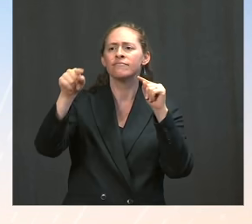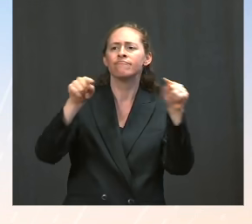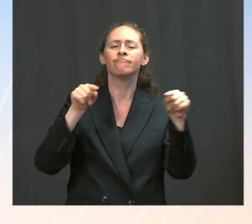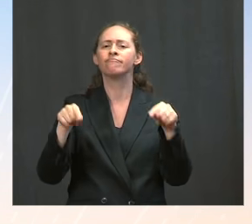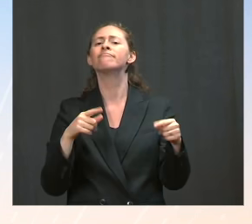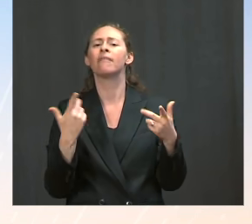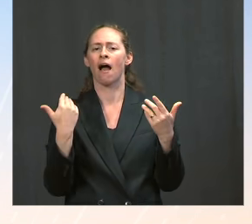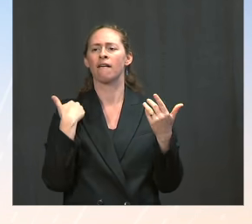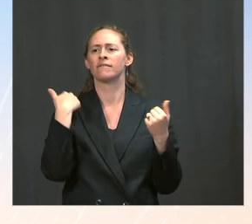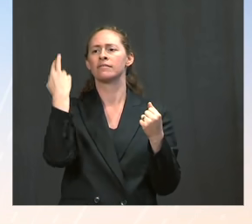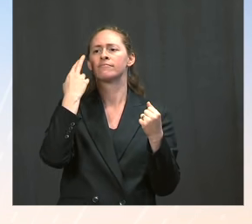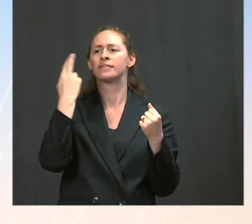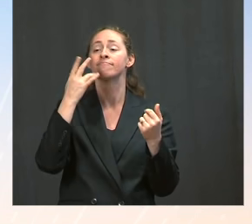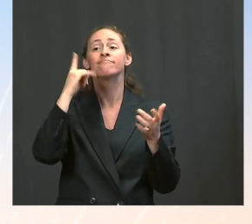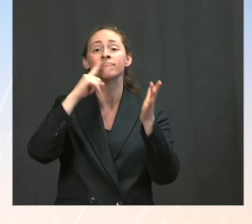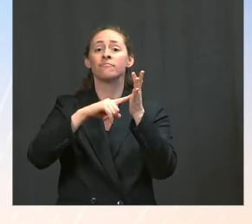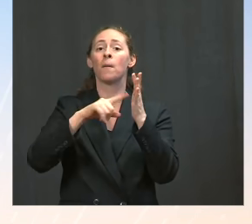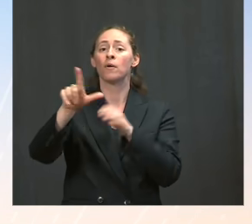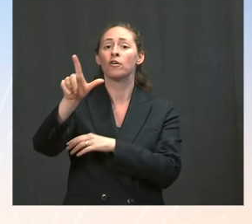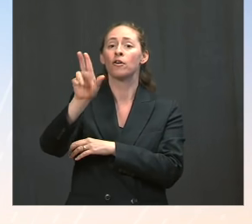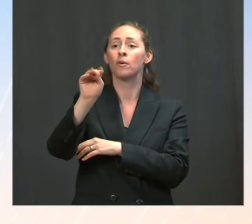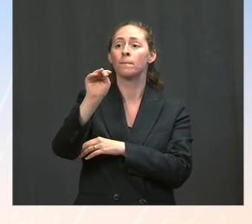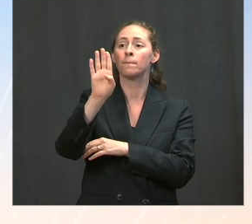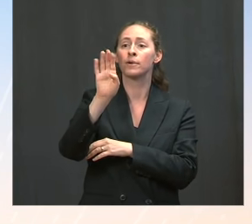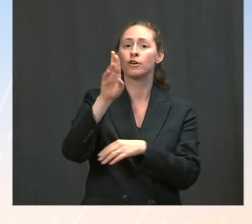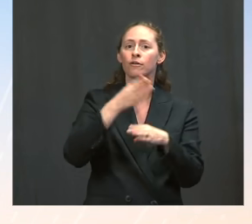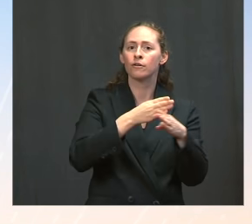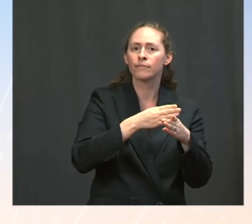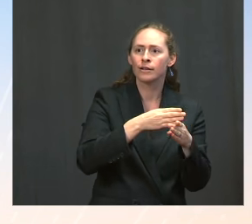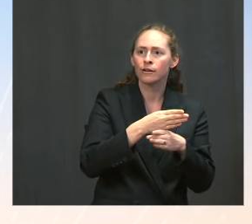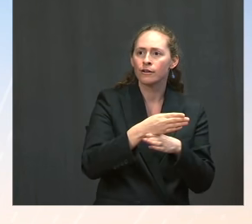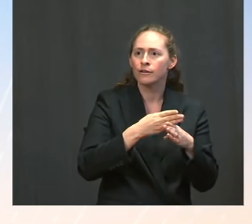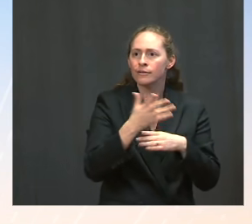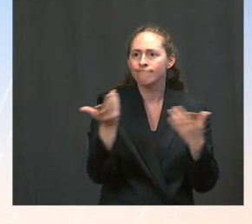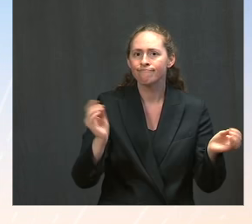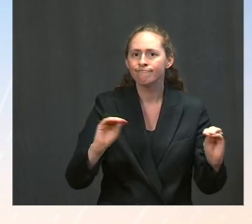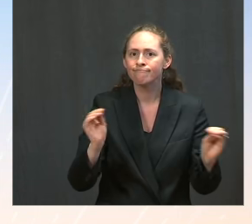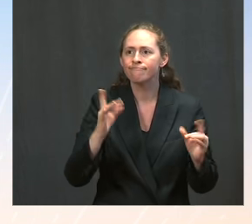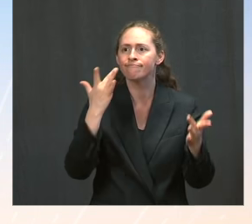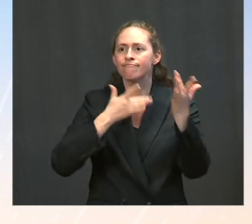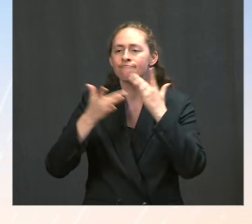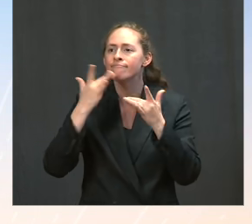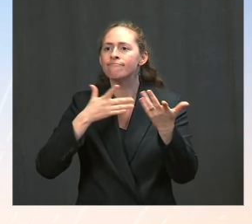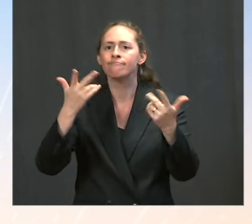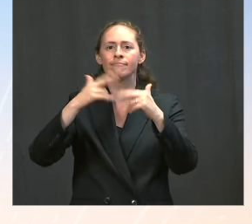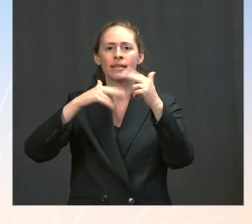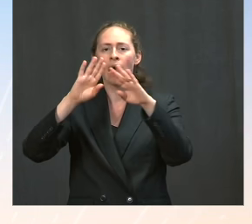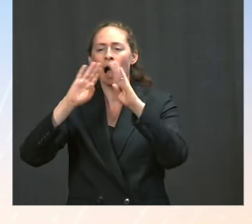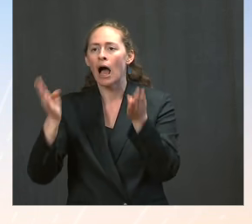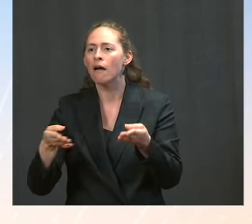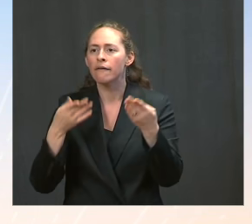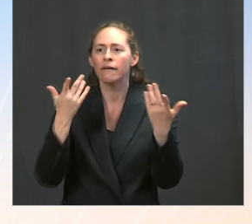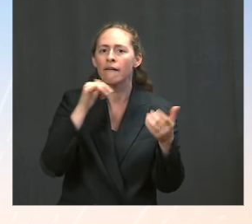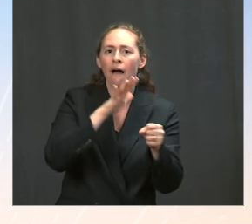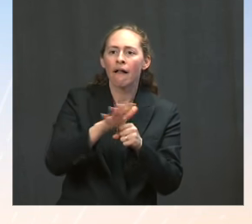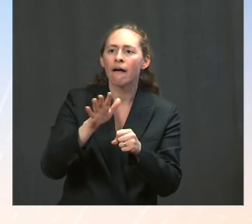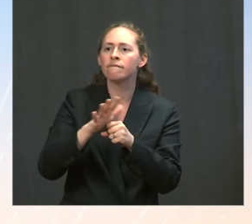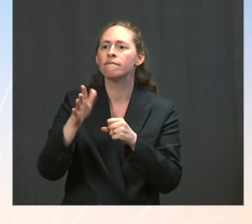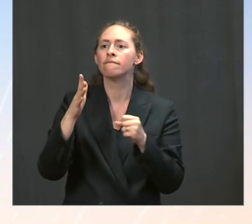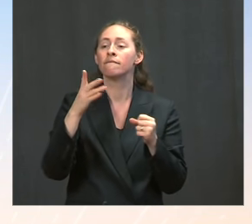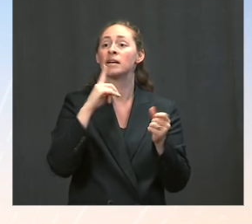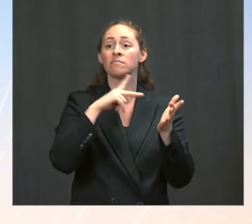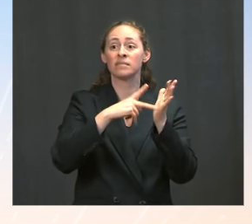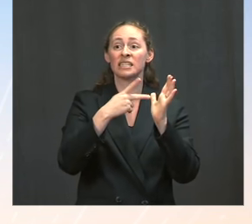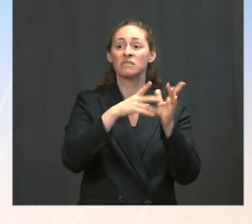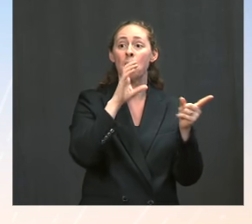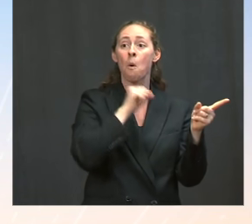course, impacted the building of new homes, which has raised the prices of older homes. So his focus and a big focus of this administration is